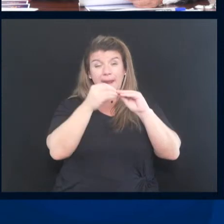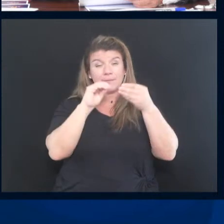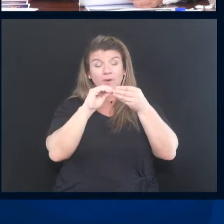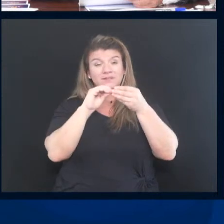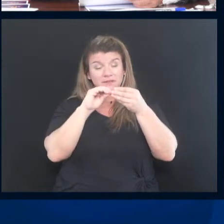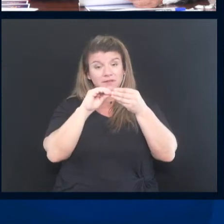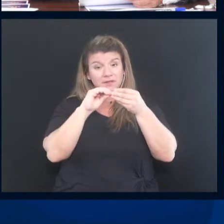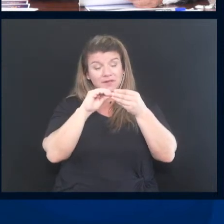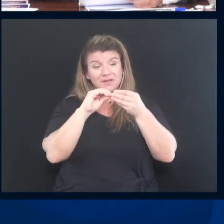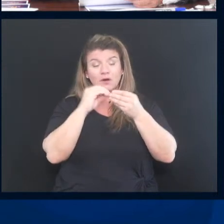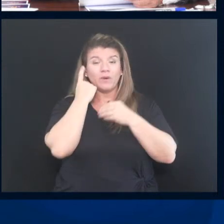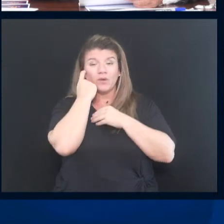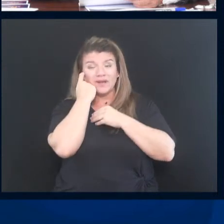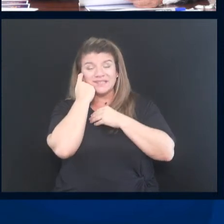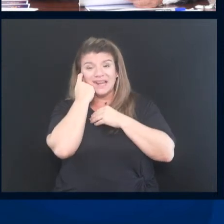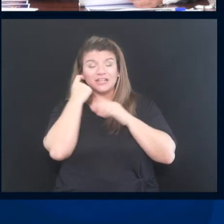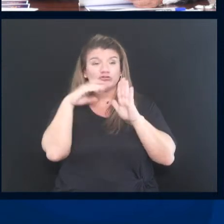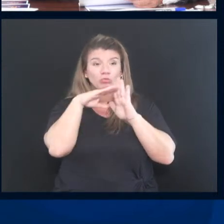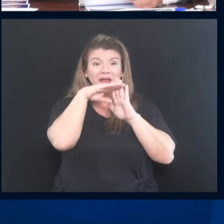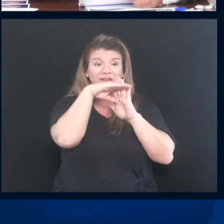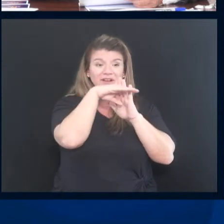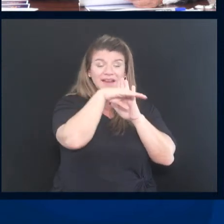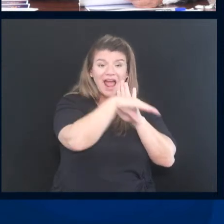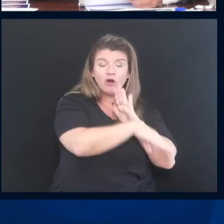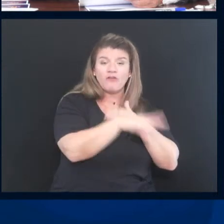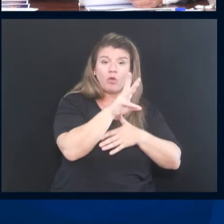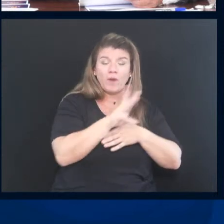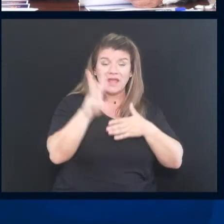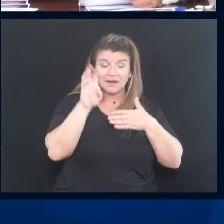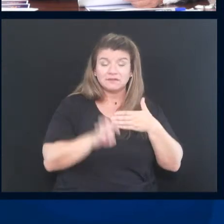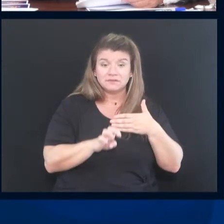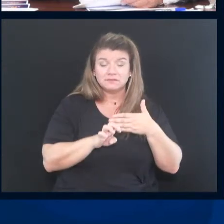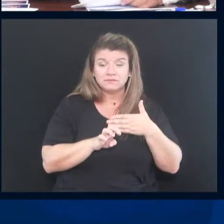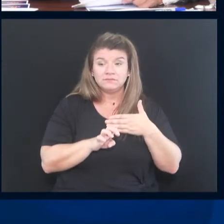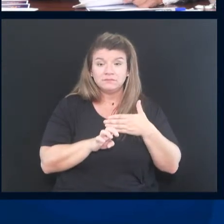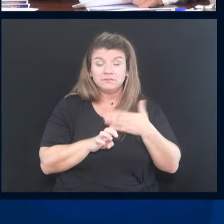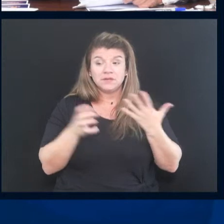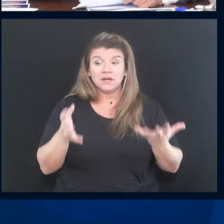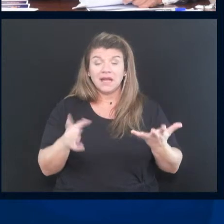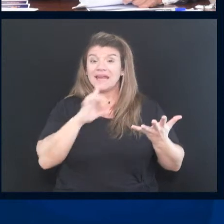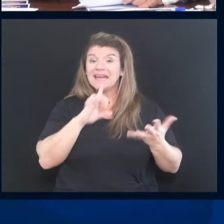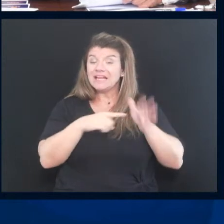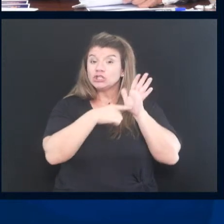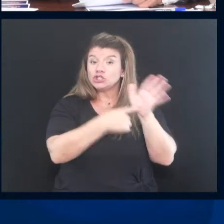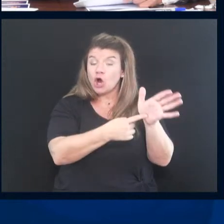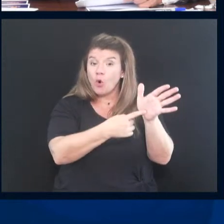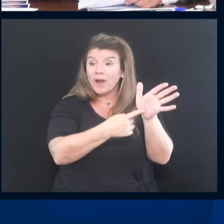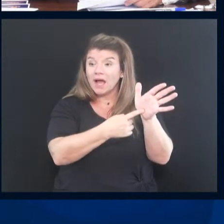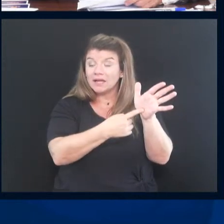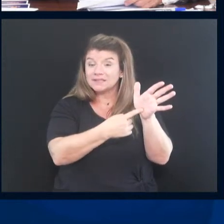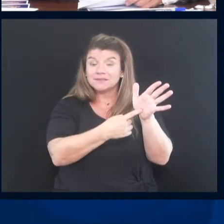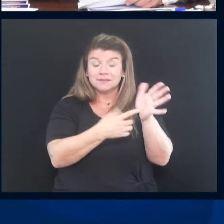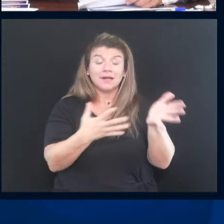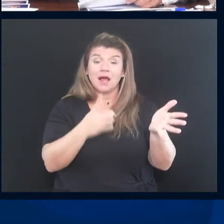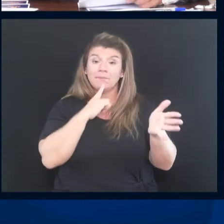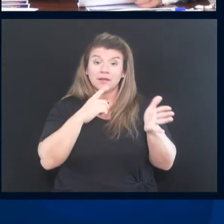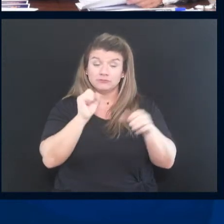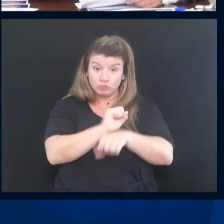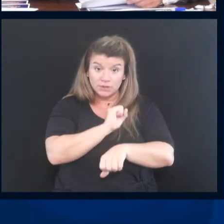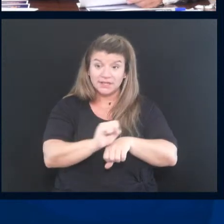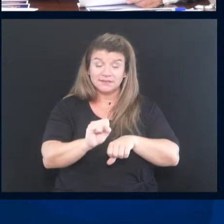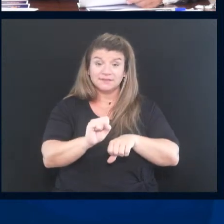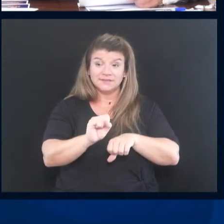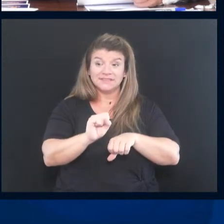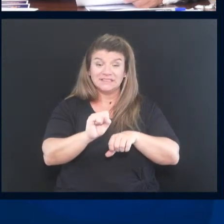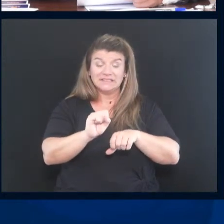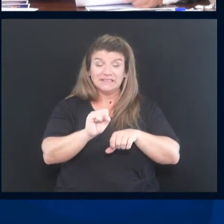and everything, and we just drifted down for over the weekend and everything. It is showing us every sign that we're sitting